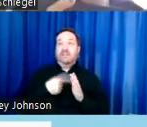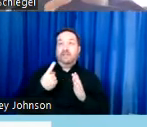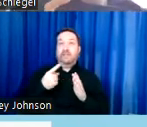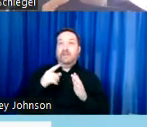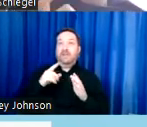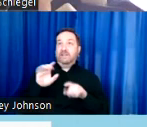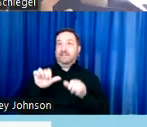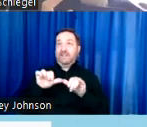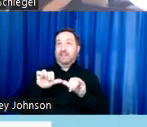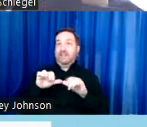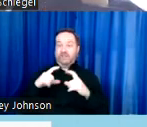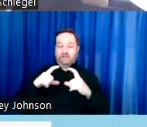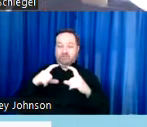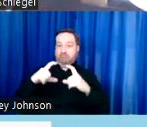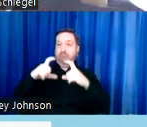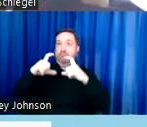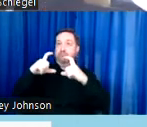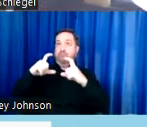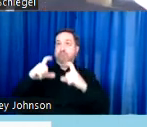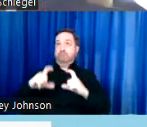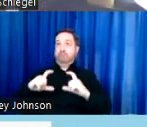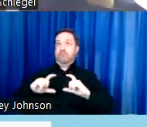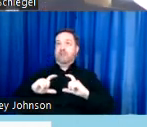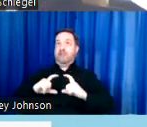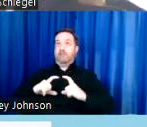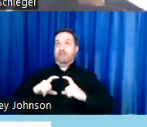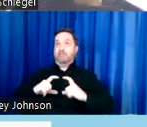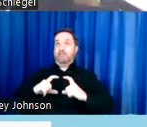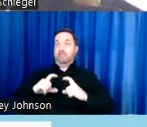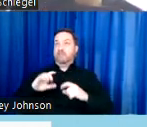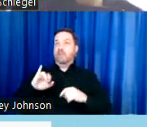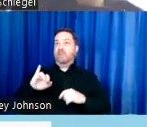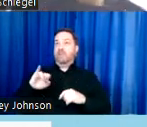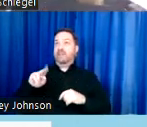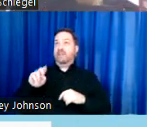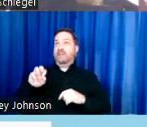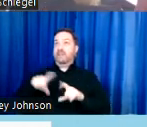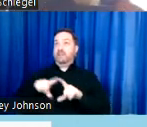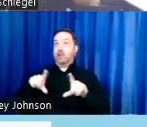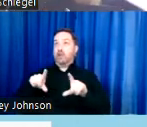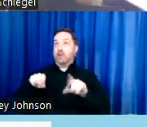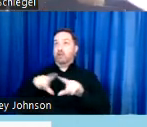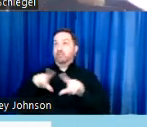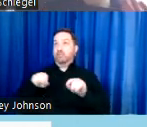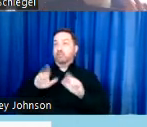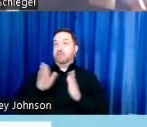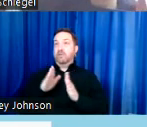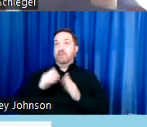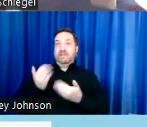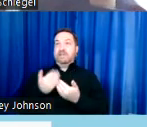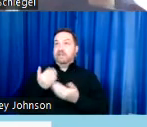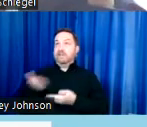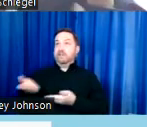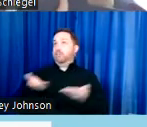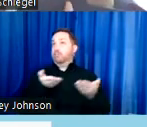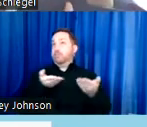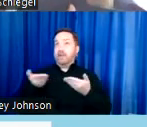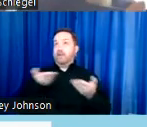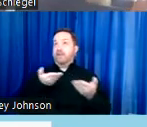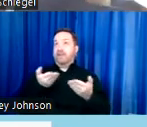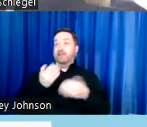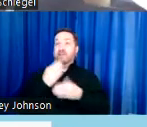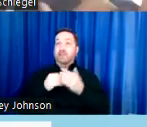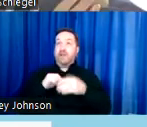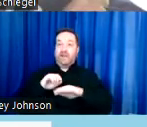card. So it's very easy to take with you and carry around. Some of these have kickstands on the back so you can prop them